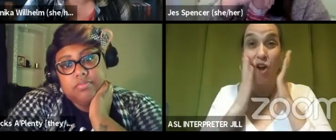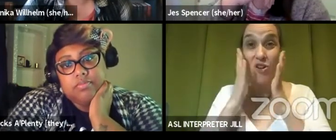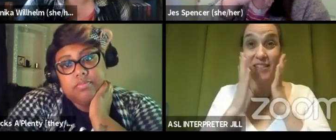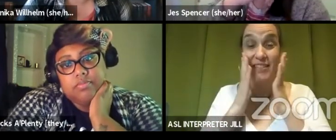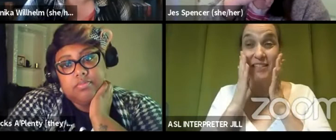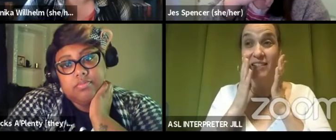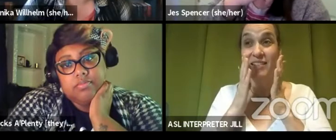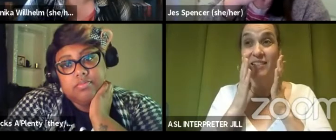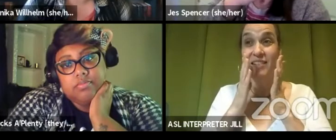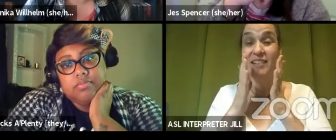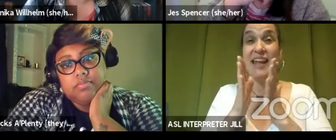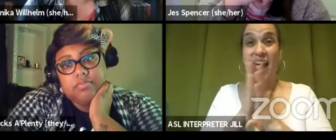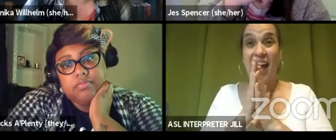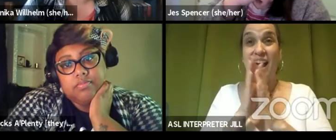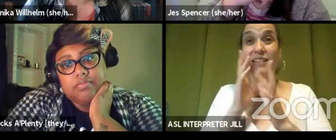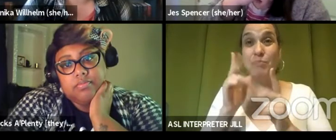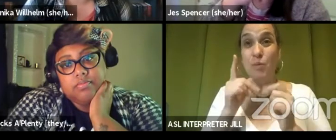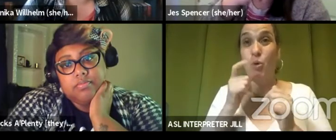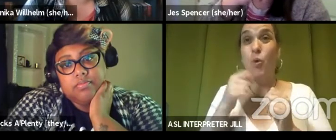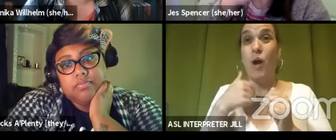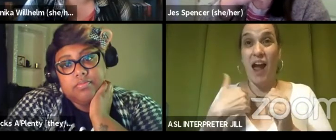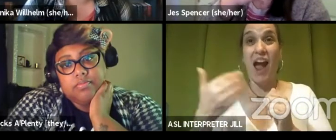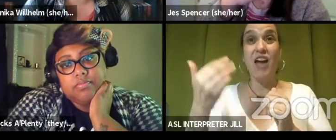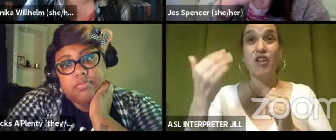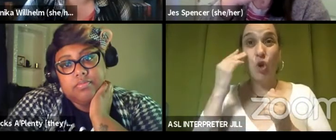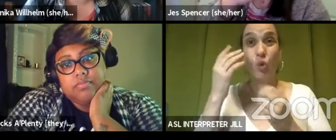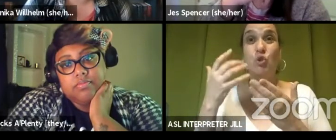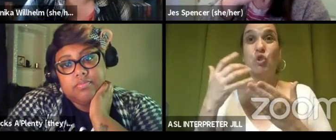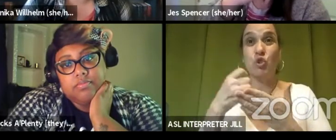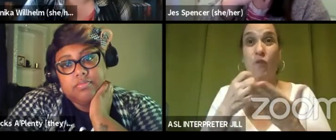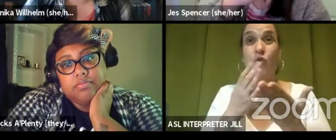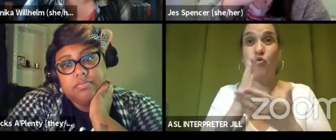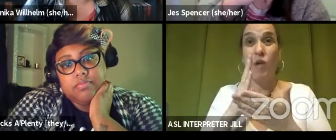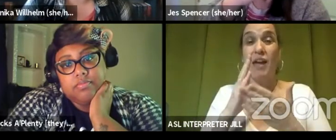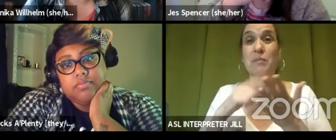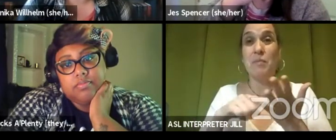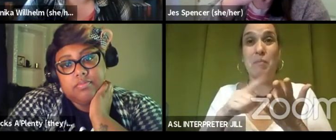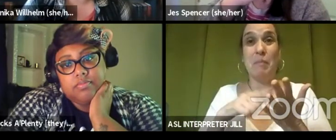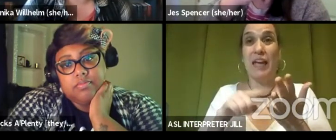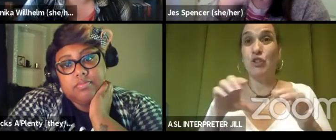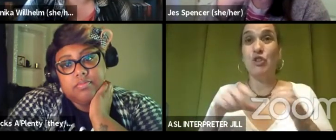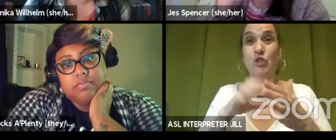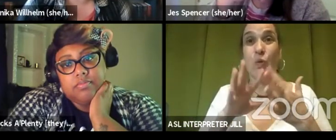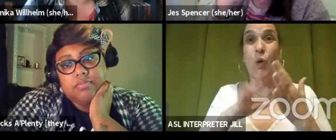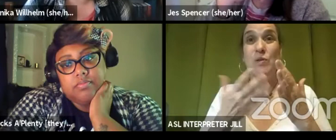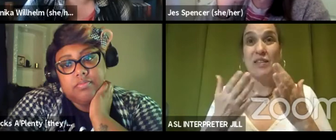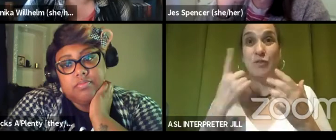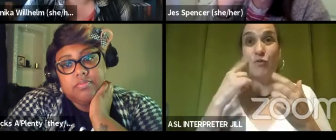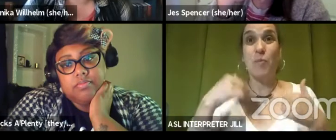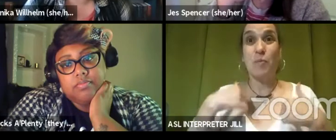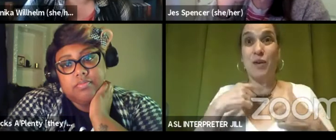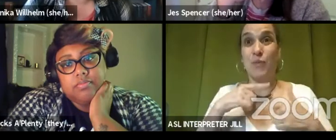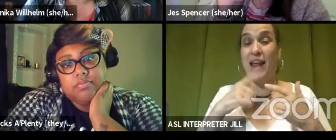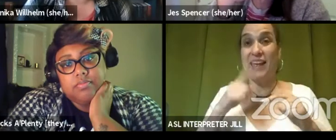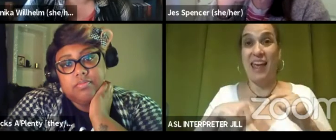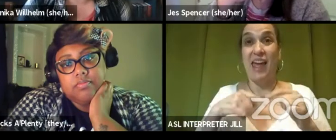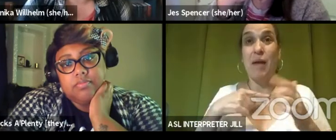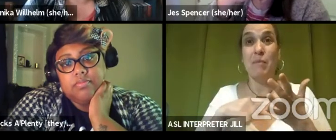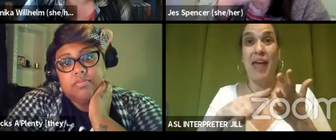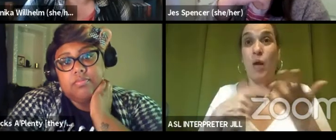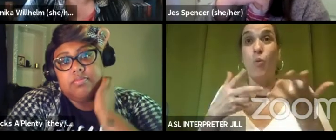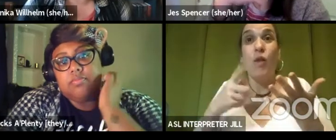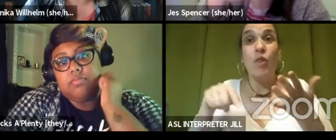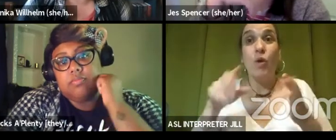ask people who I know deserve to be paid to do things for me when I cannot pay them their worth. And again, to go back to Kathy saying,